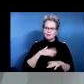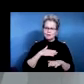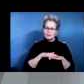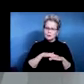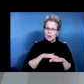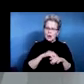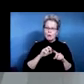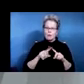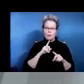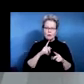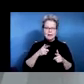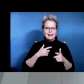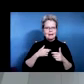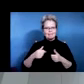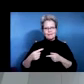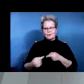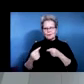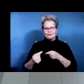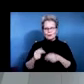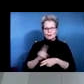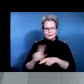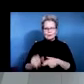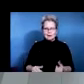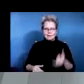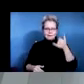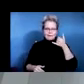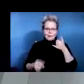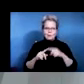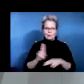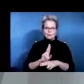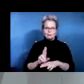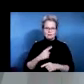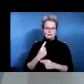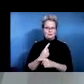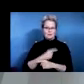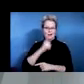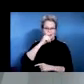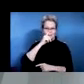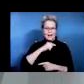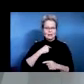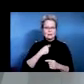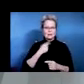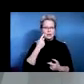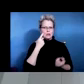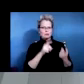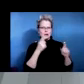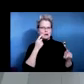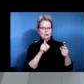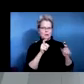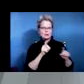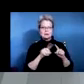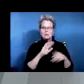and typing on the computer and using a traditional mouse. whatever's way with someone else. Like, just give a really good quick snapshot about